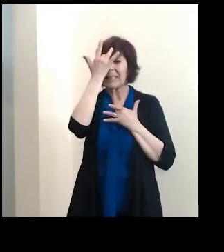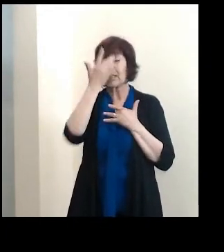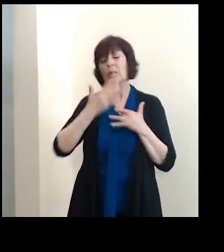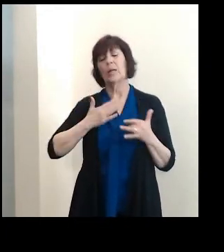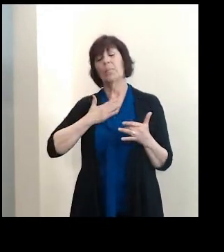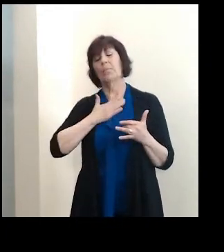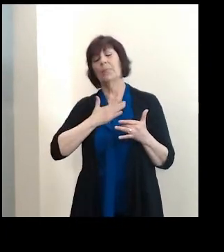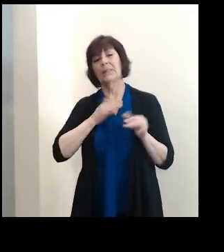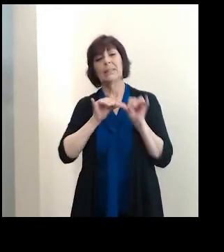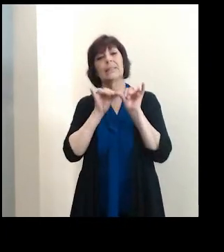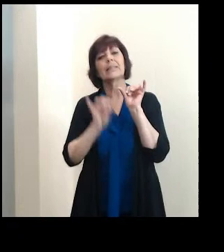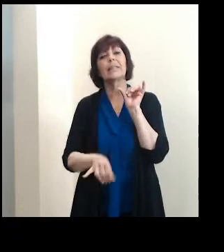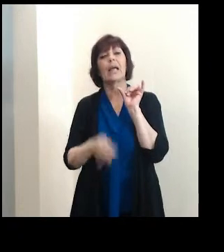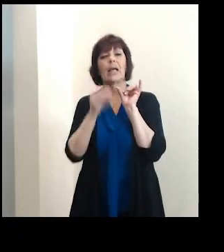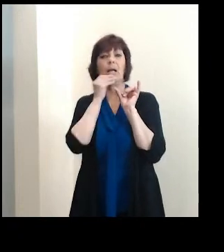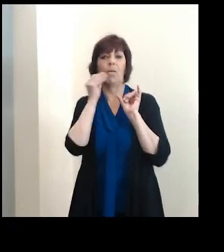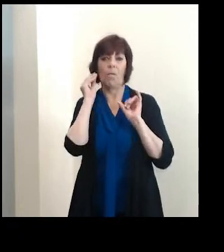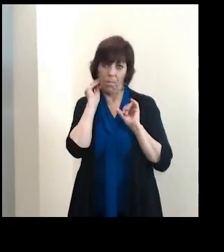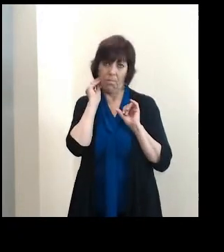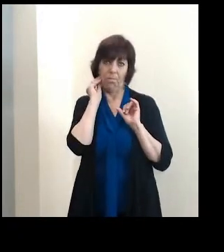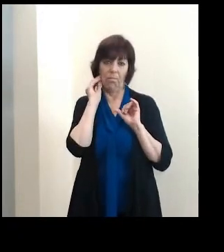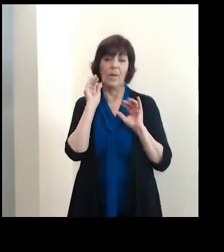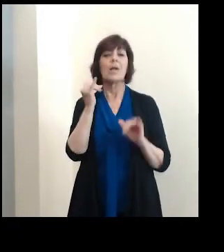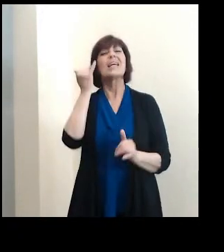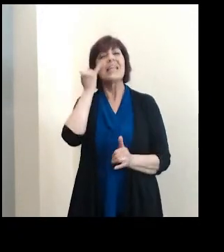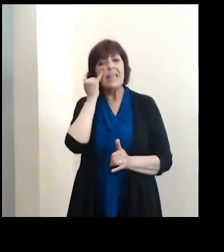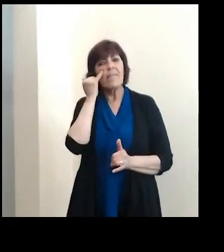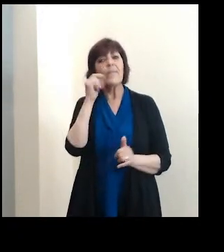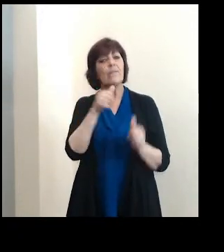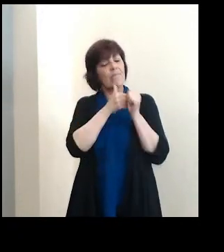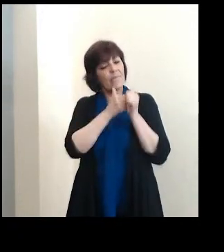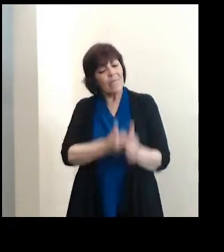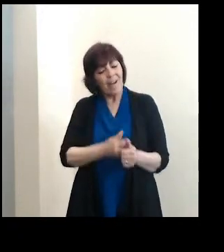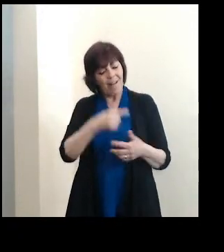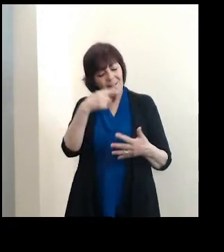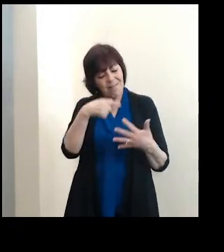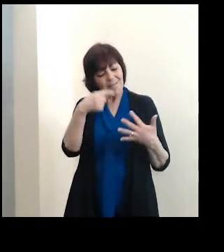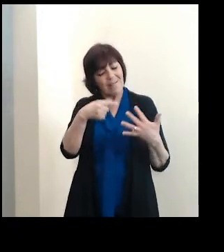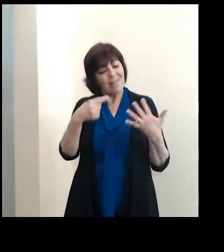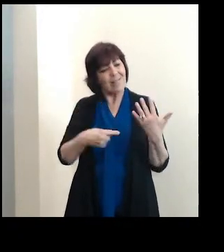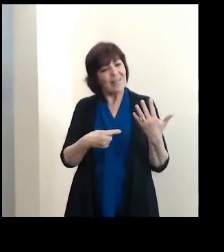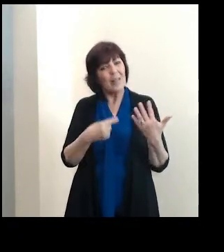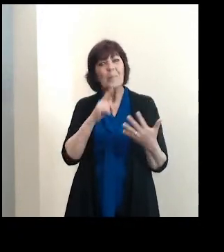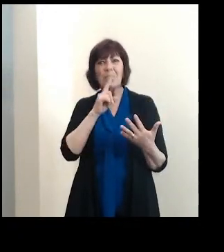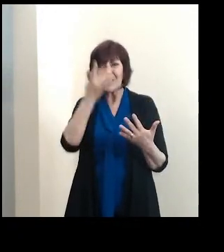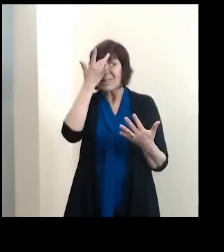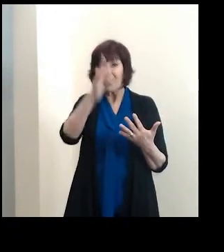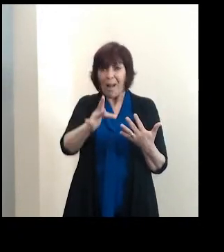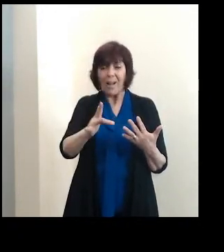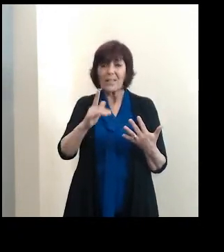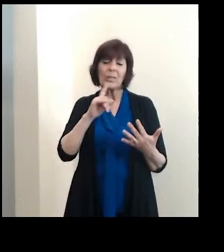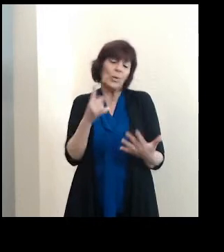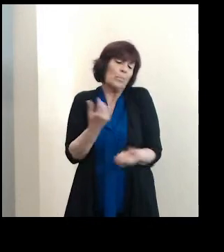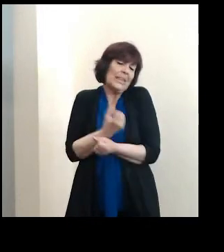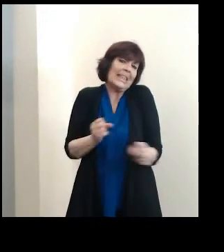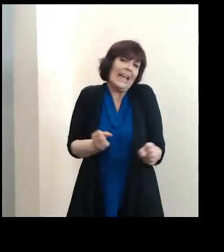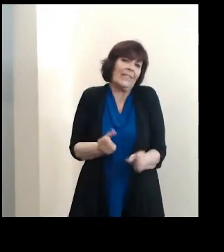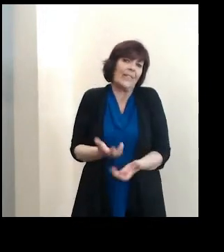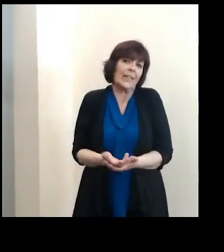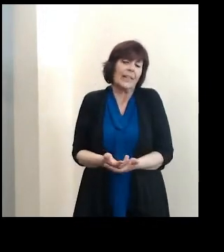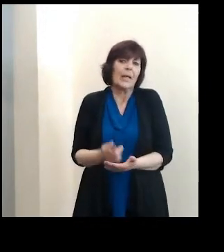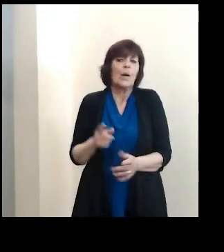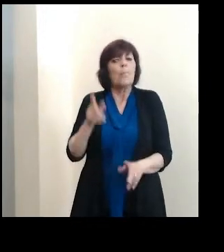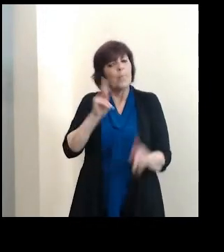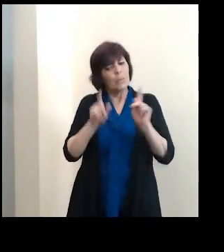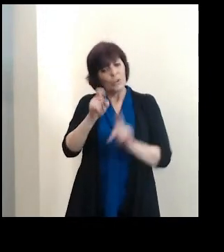at home. Please don't expose anything else. So I think if we stick to those basic tenets, we'll just be safer. But just people should be aware